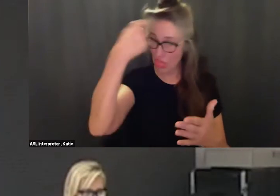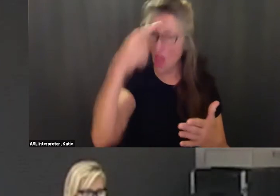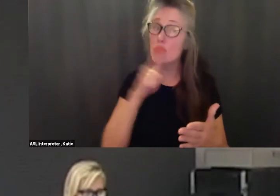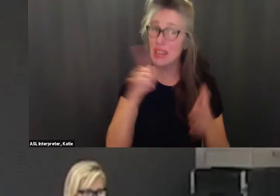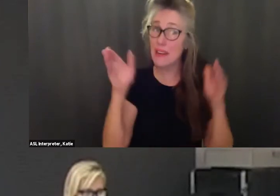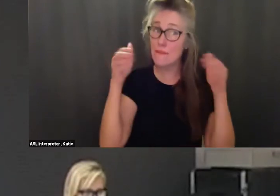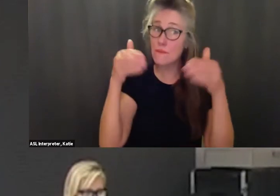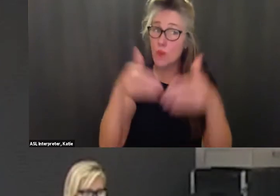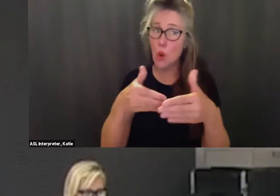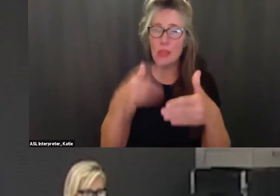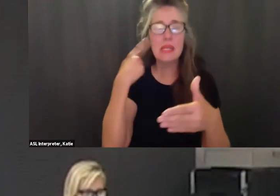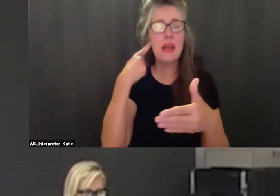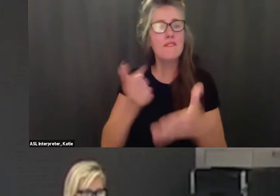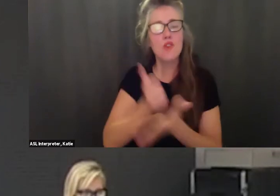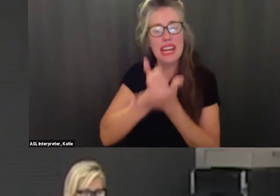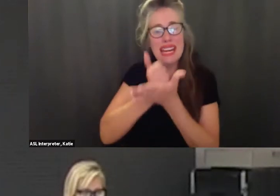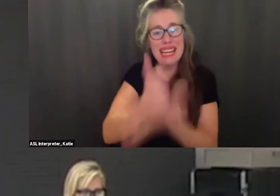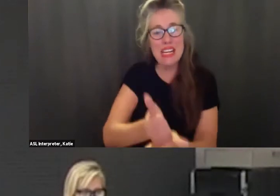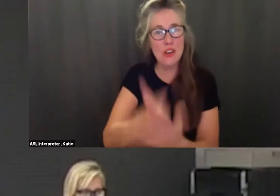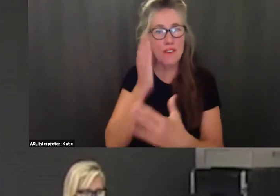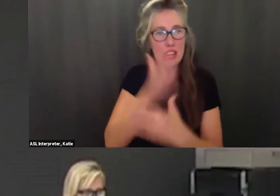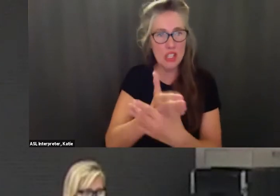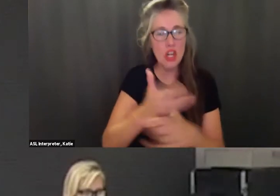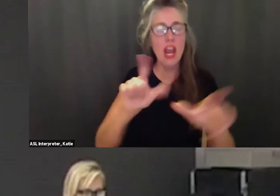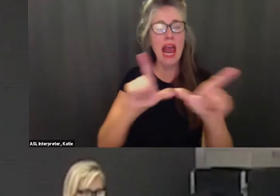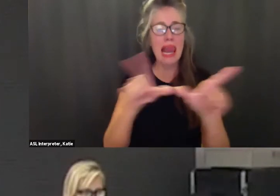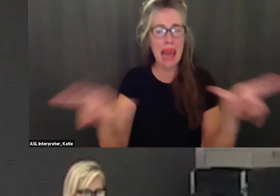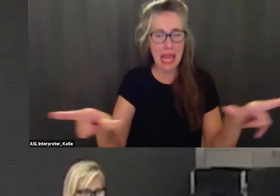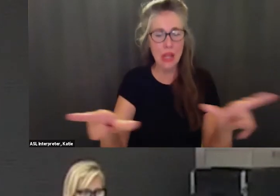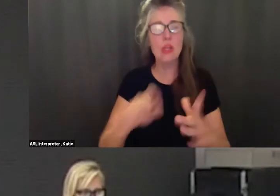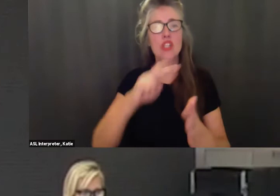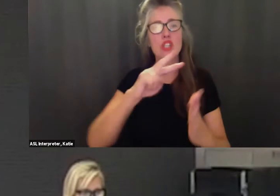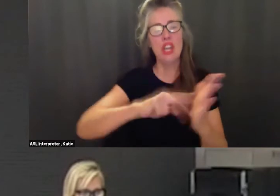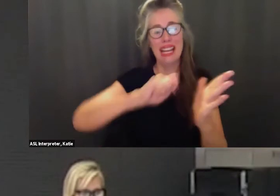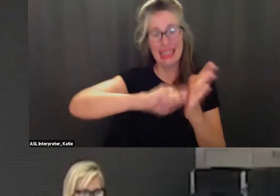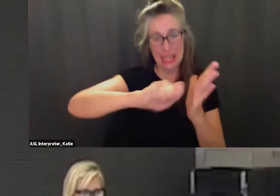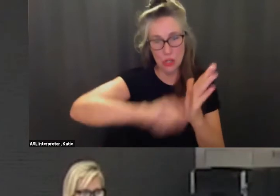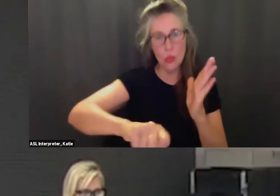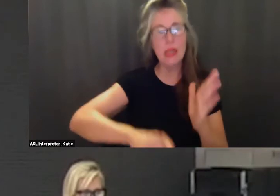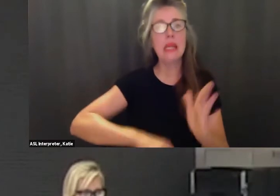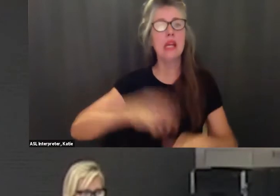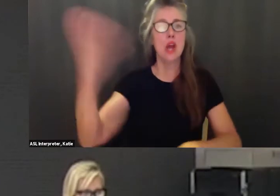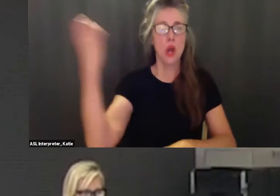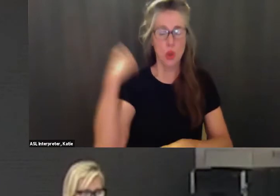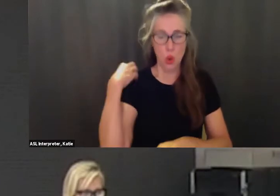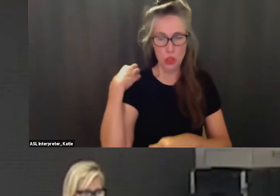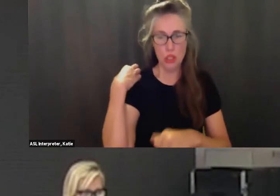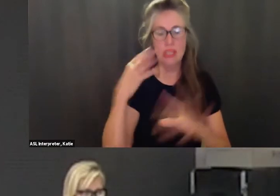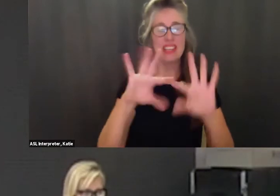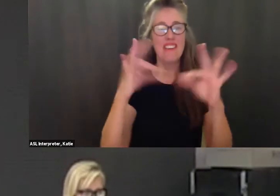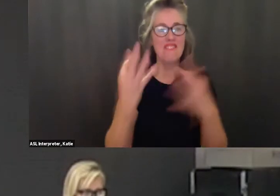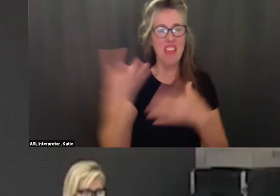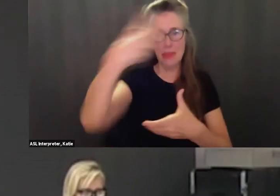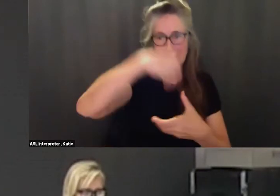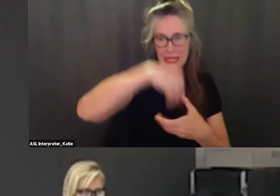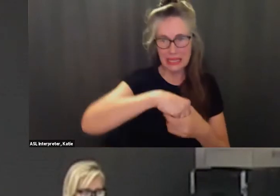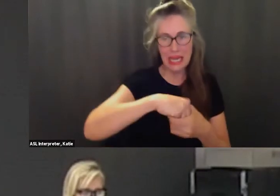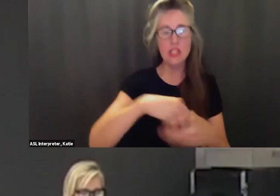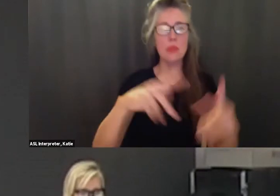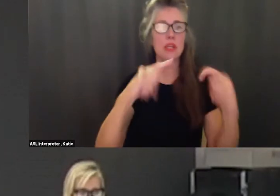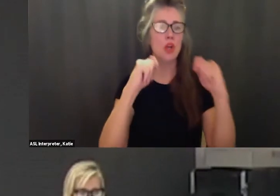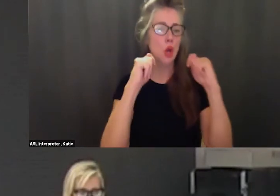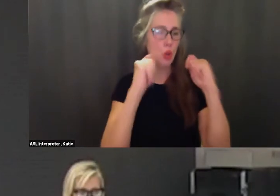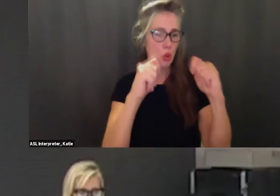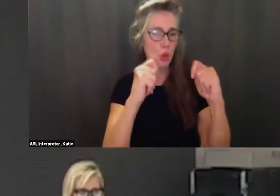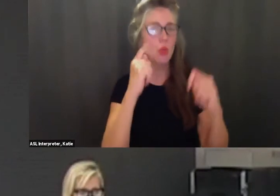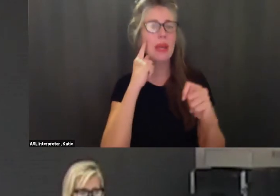for interventions, for language and literacy coaches, for family engagement, for the tutoring, for the peak students that are